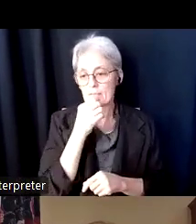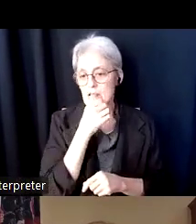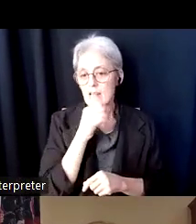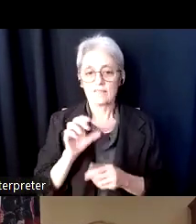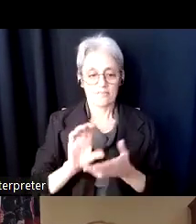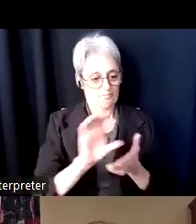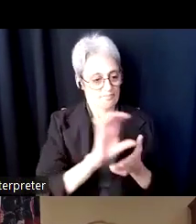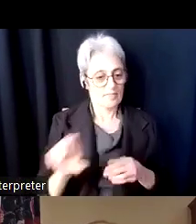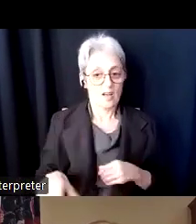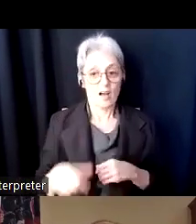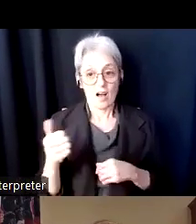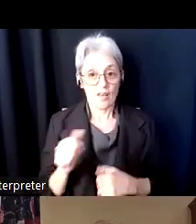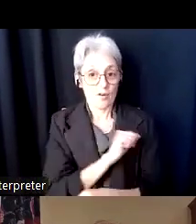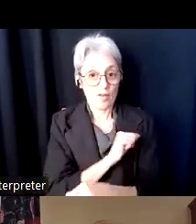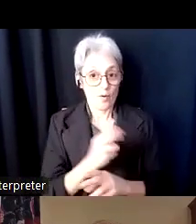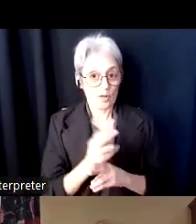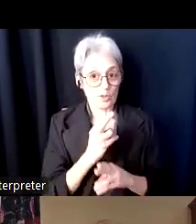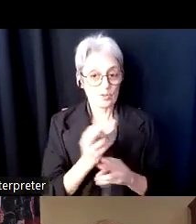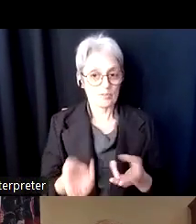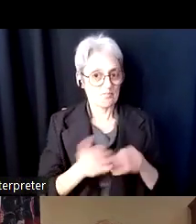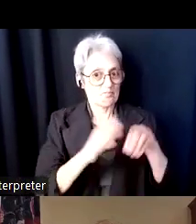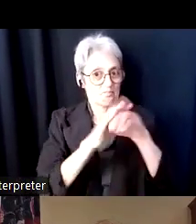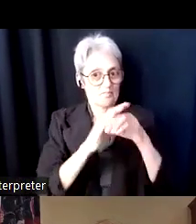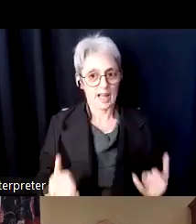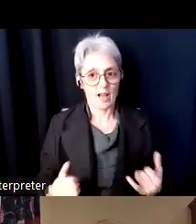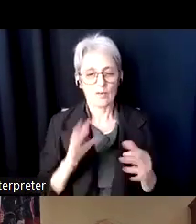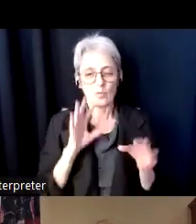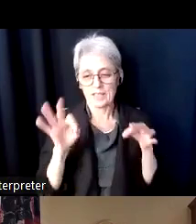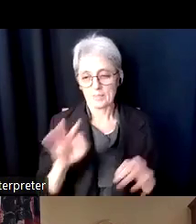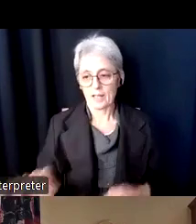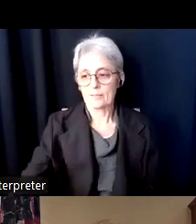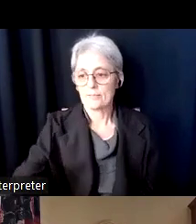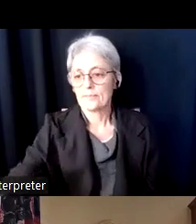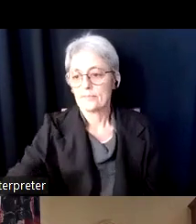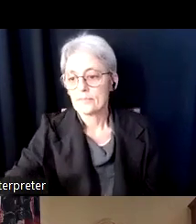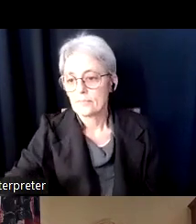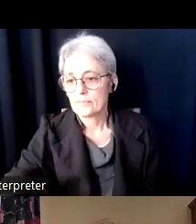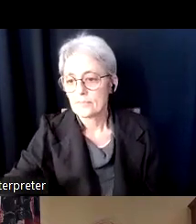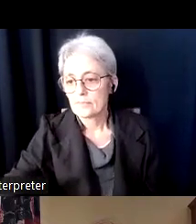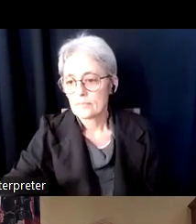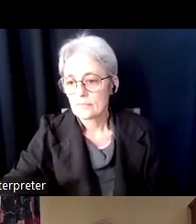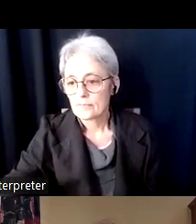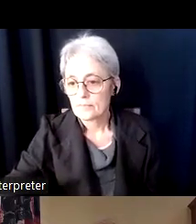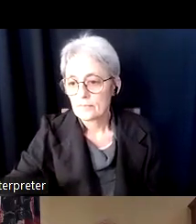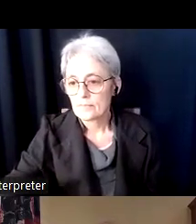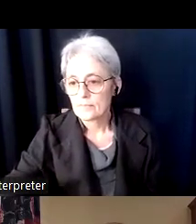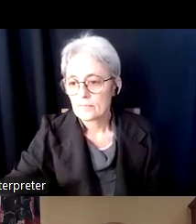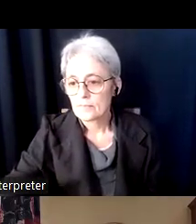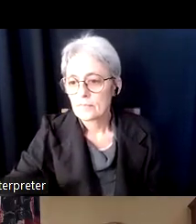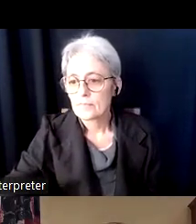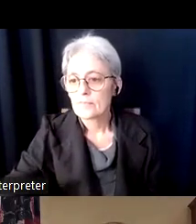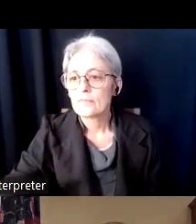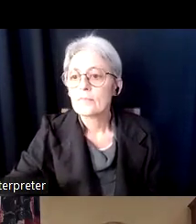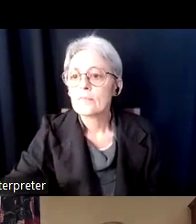are growing, and I'm going to talk about that in a bit. So next slide. we talk a lot